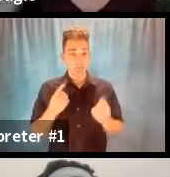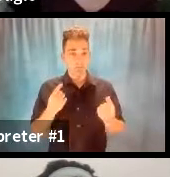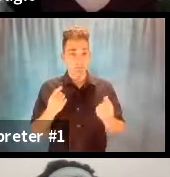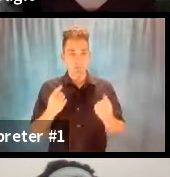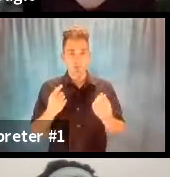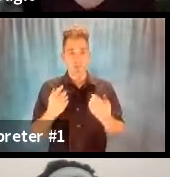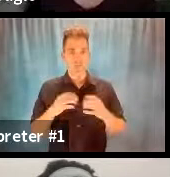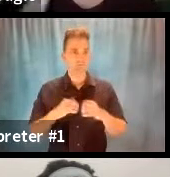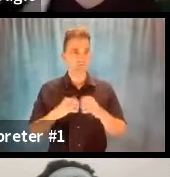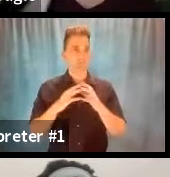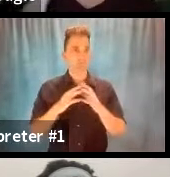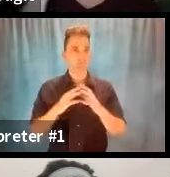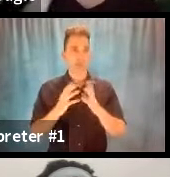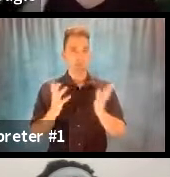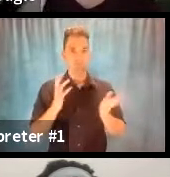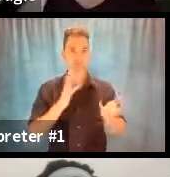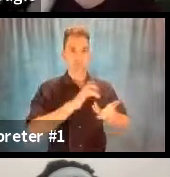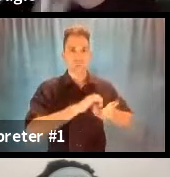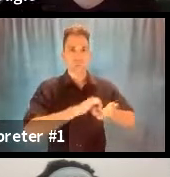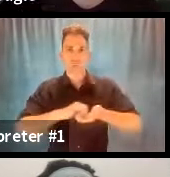effort of 5